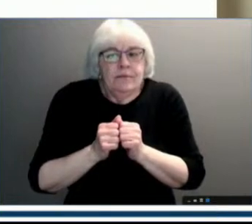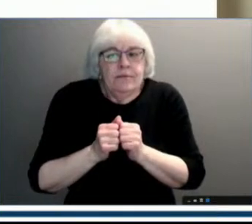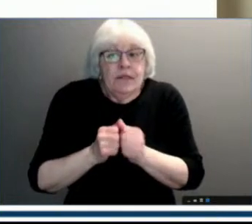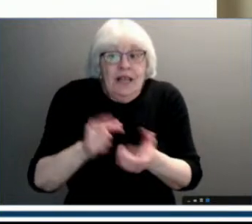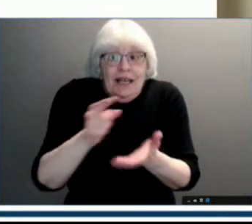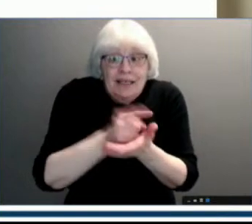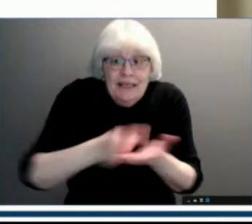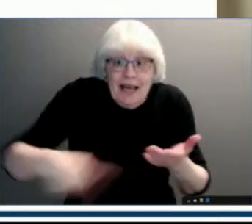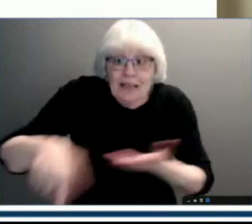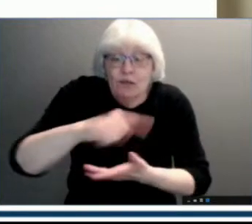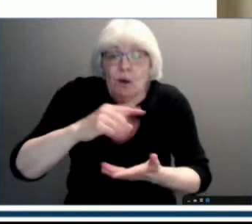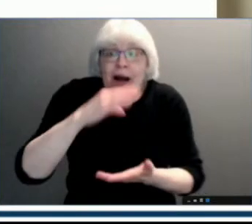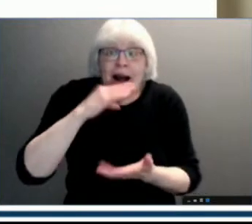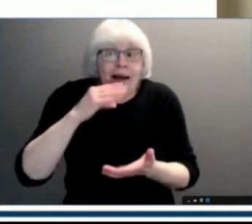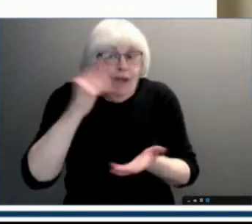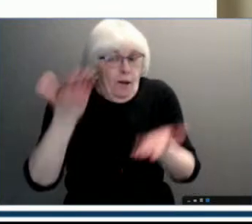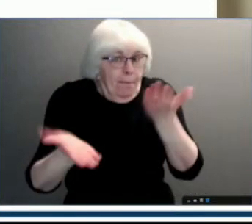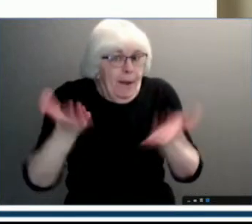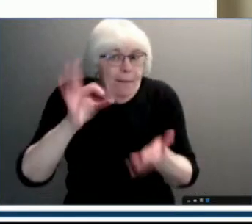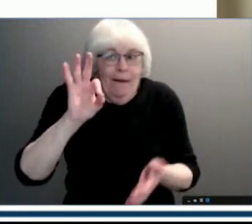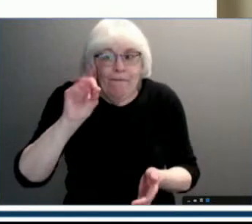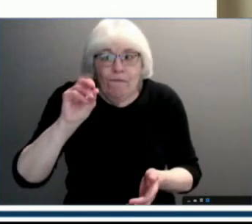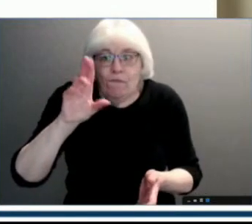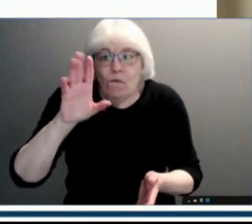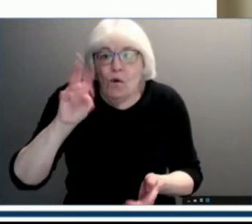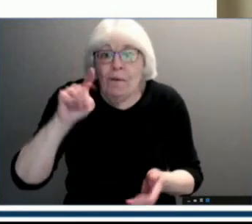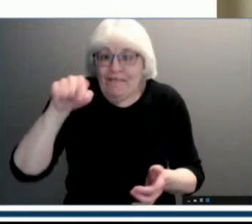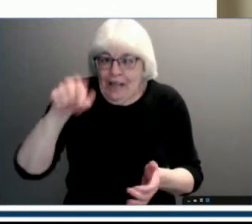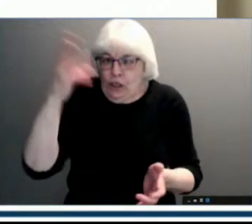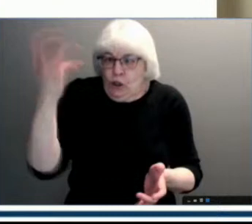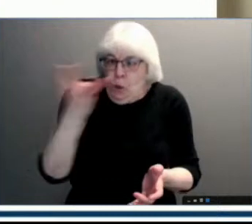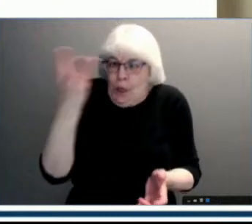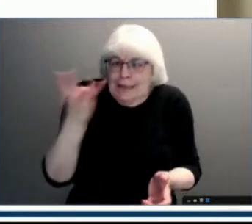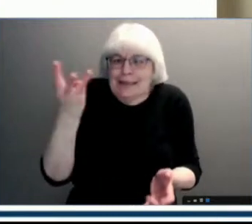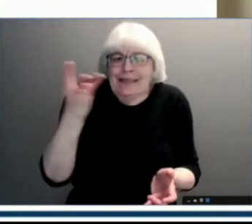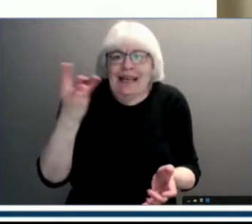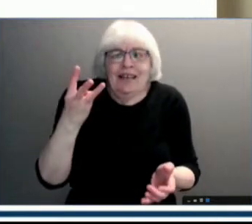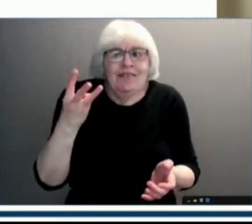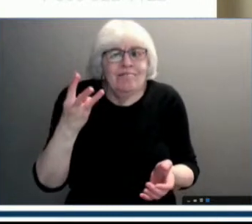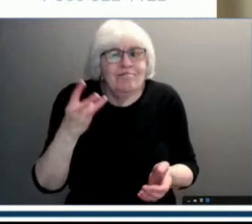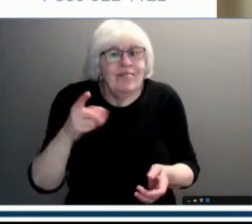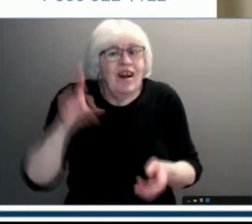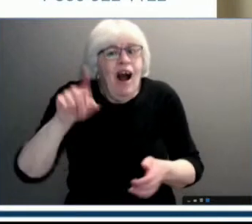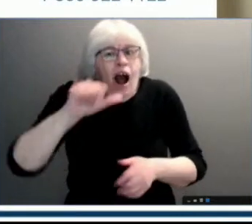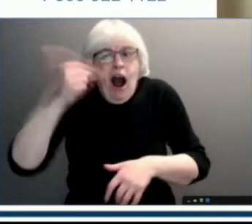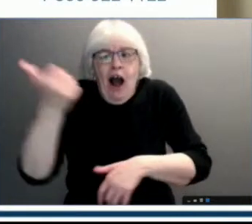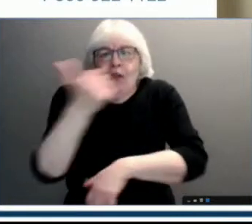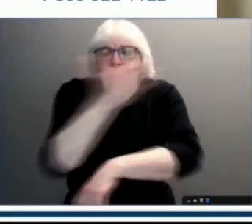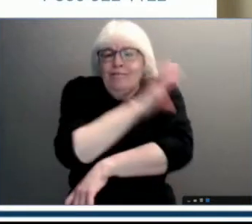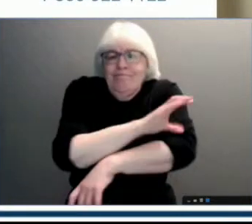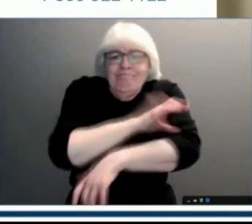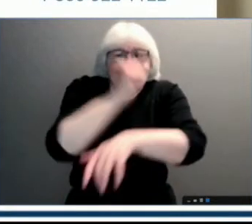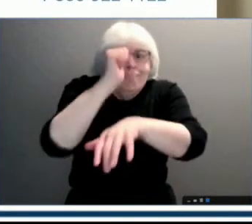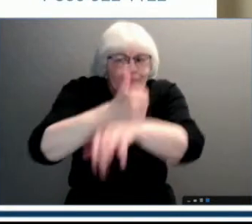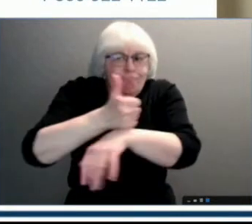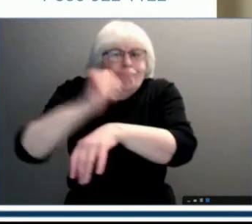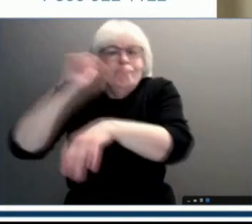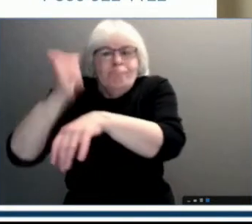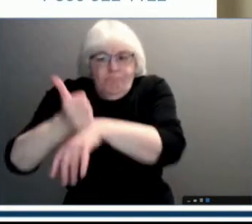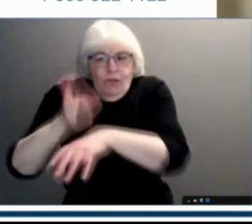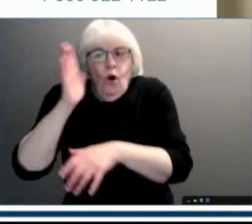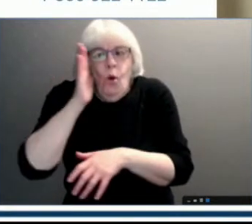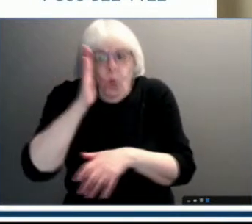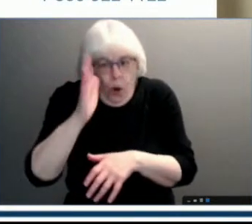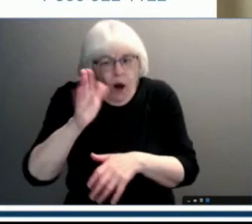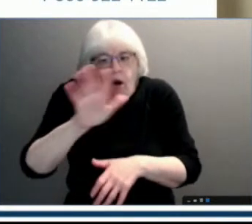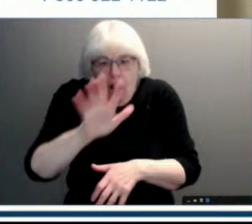appointments starting on Wednesday. And the team will be working to roll out other clinics and mobile clinics across the province as the program ramps up. We'll be